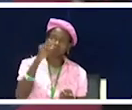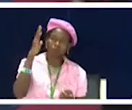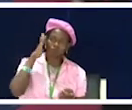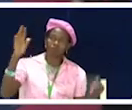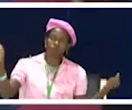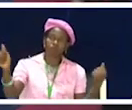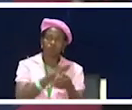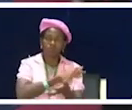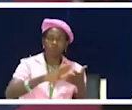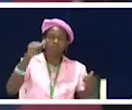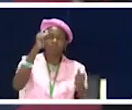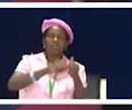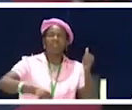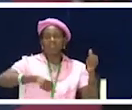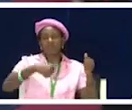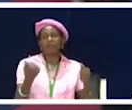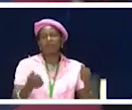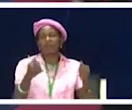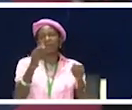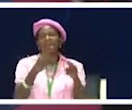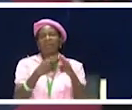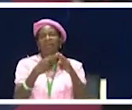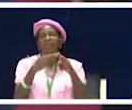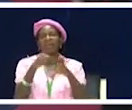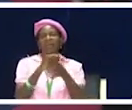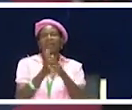destroy each other soon.